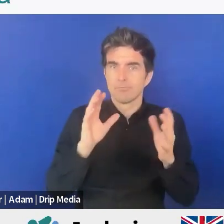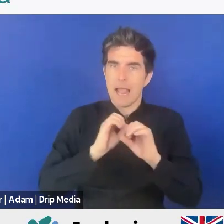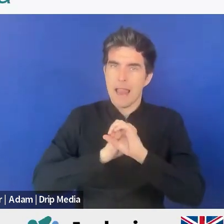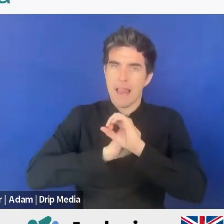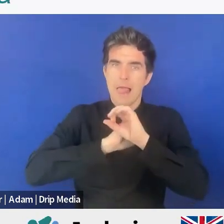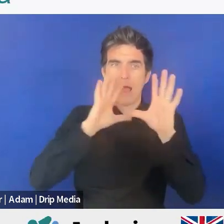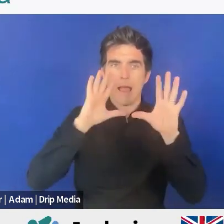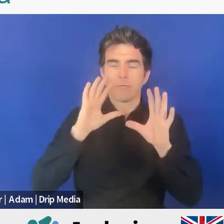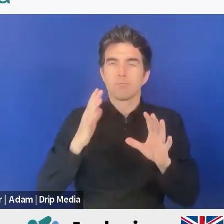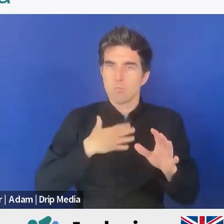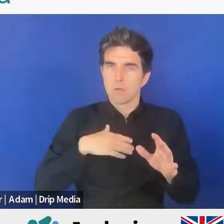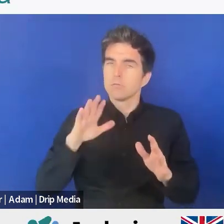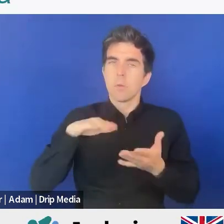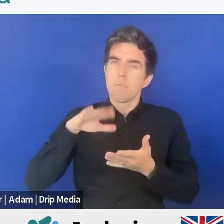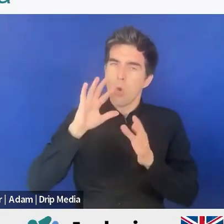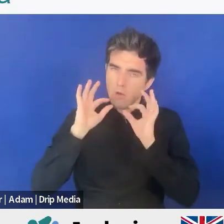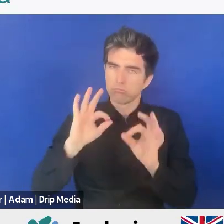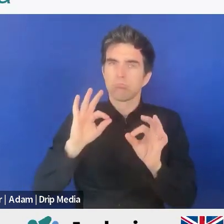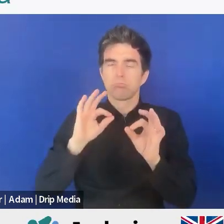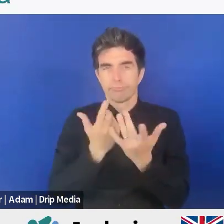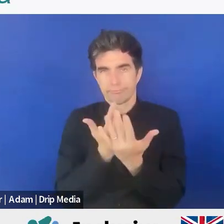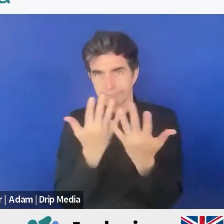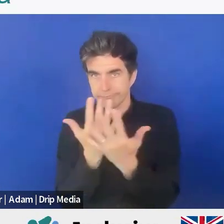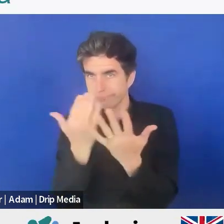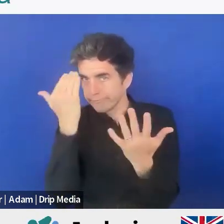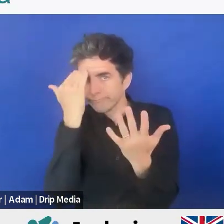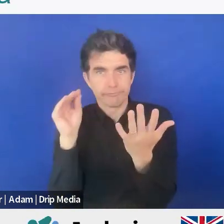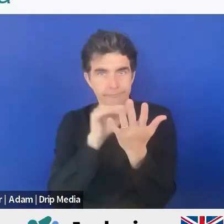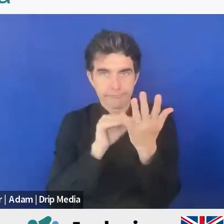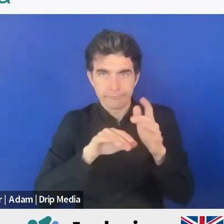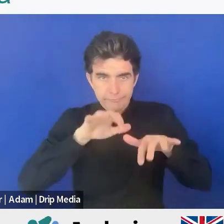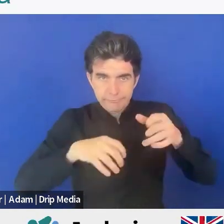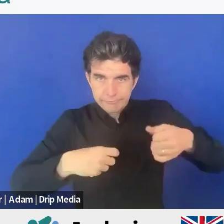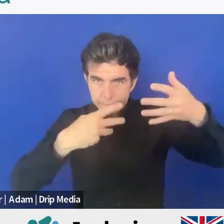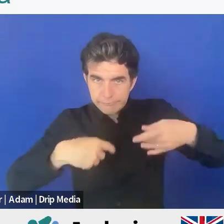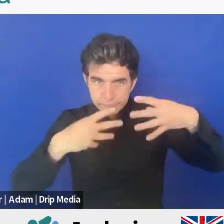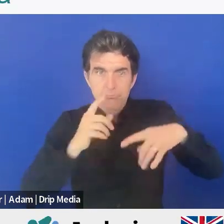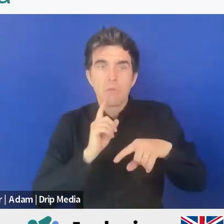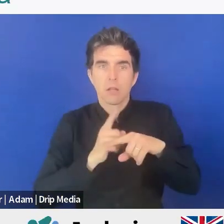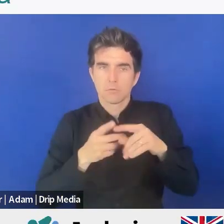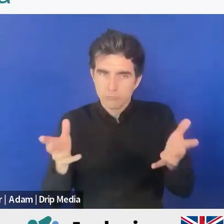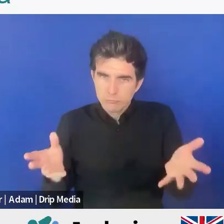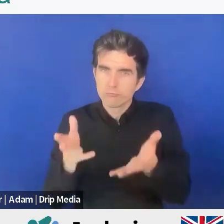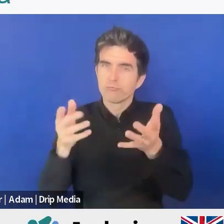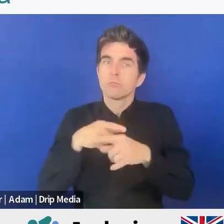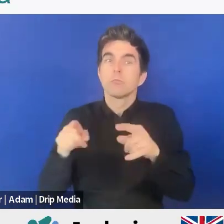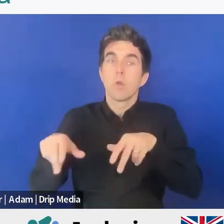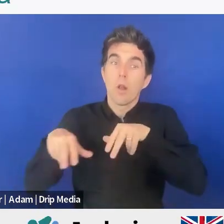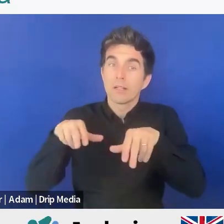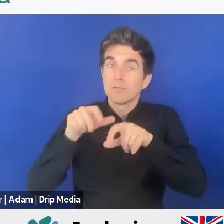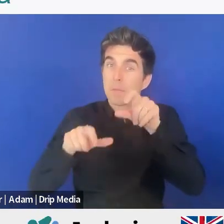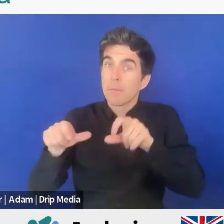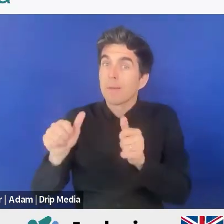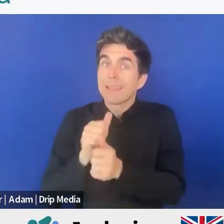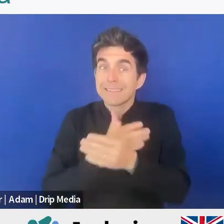of organisations of people with disabilities. These statements were made, I think, at the most recent